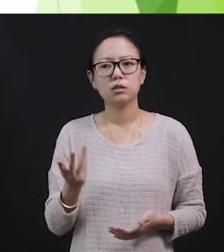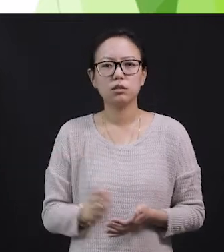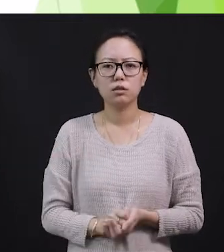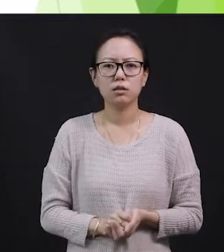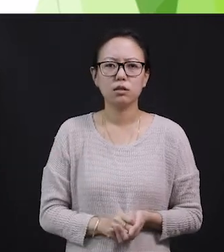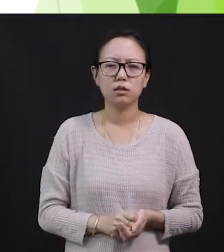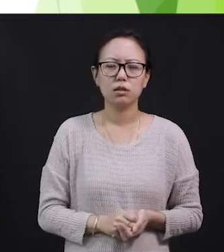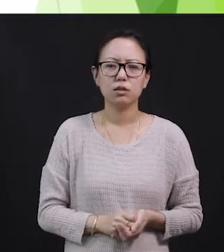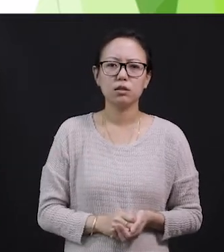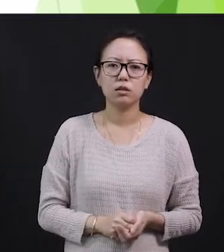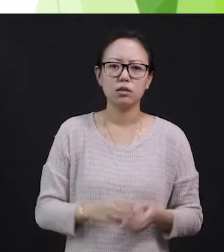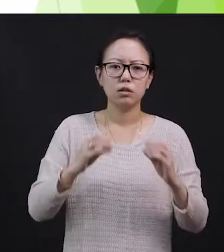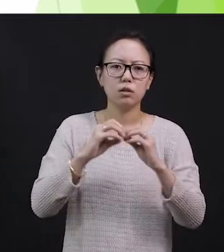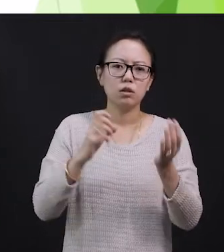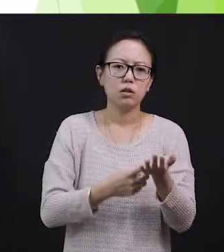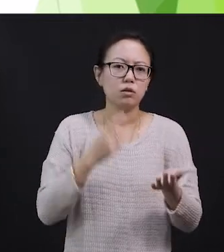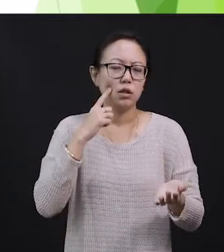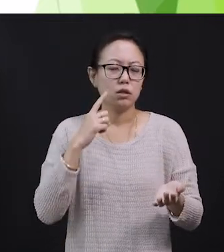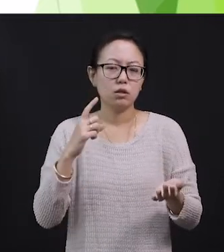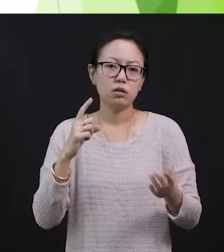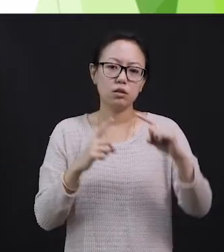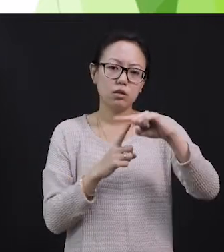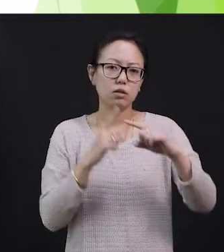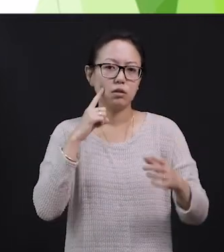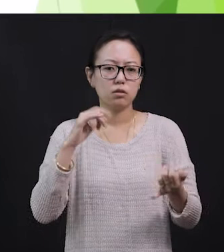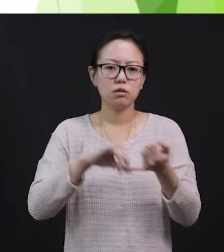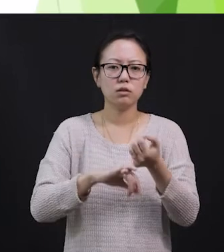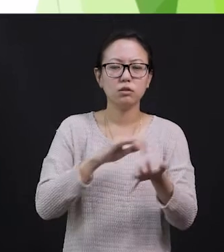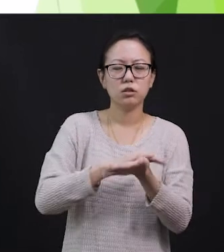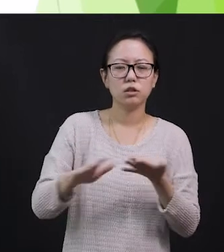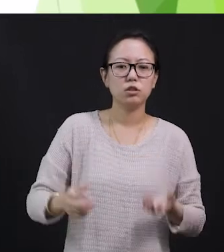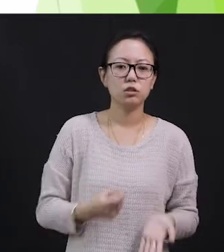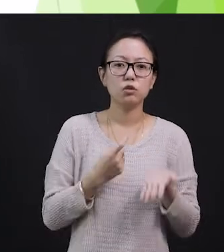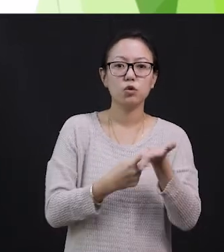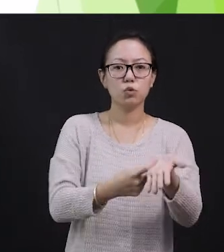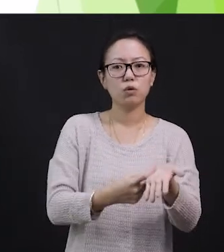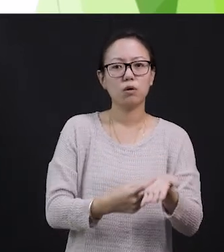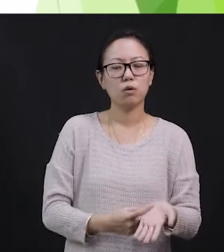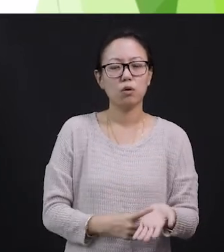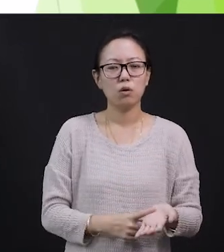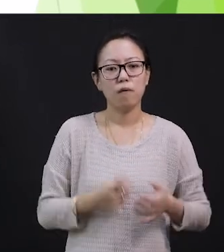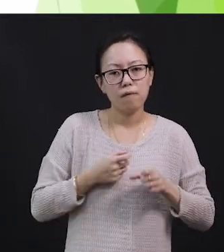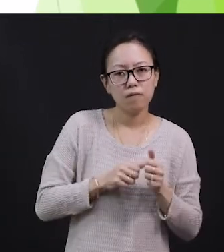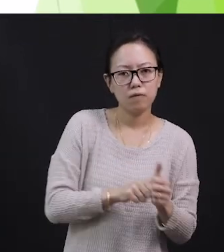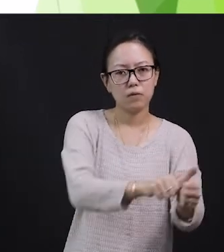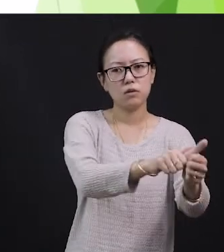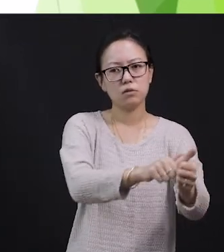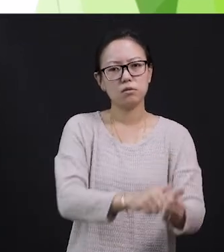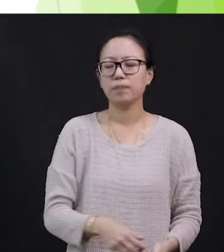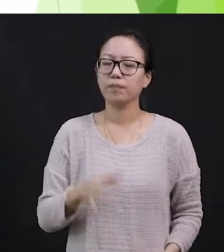easily accepting the British rule. They will not think of gaining independence because they would